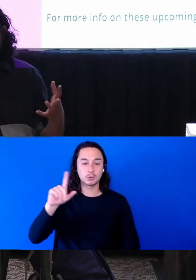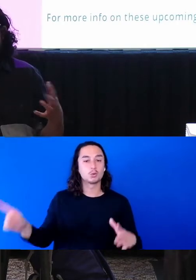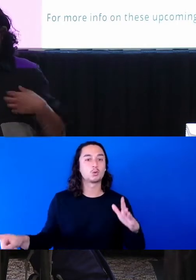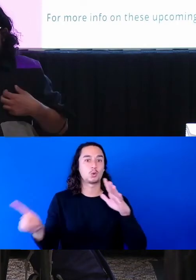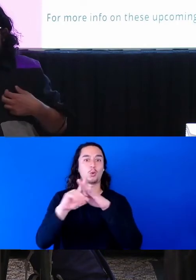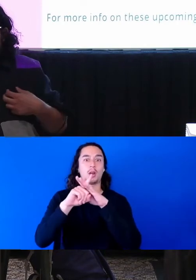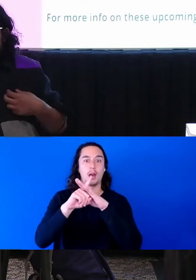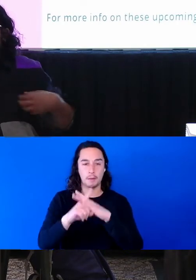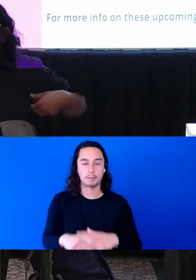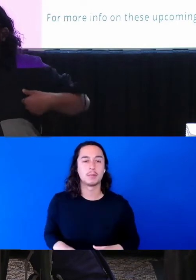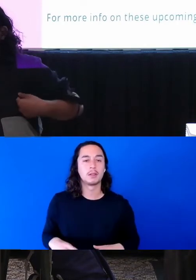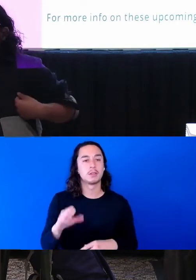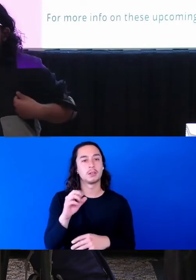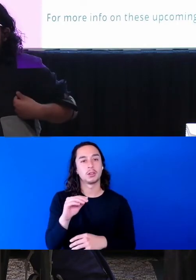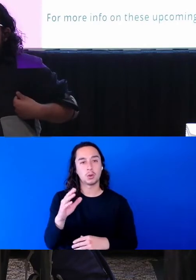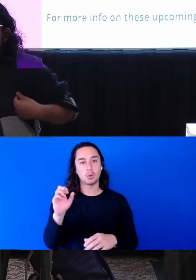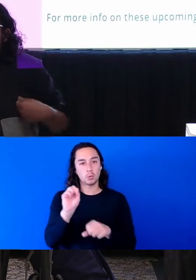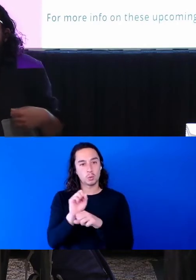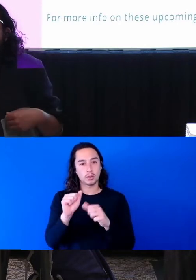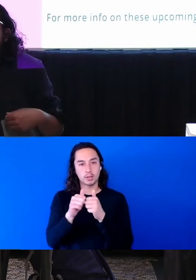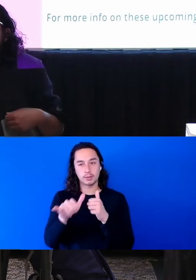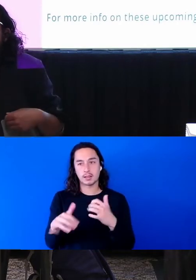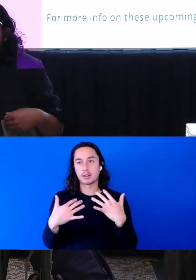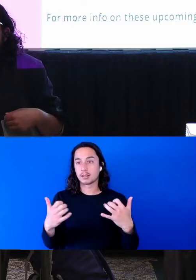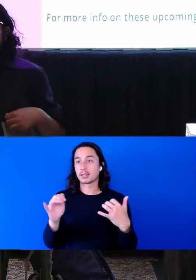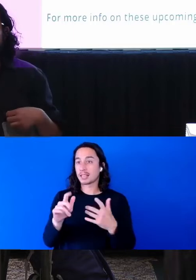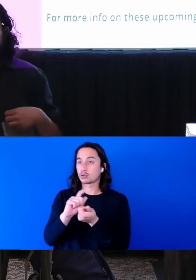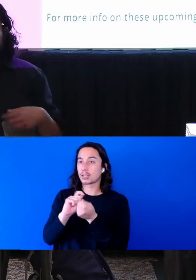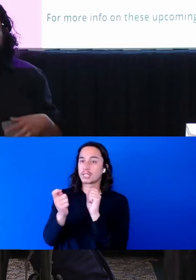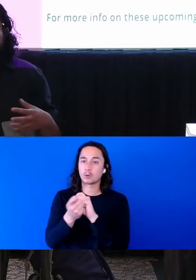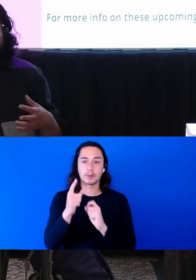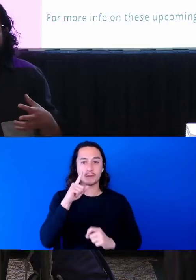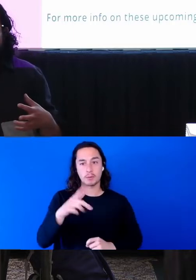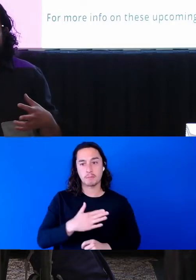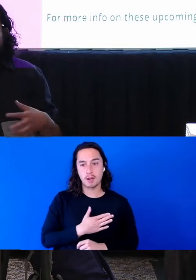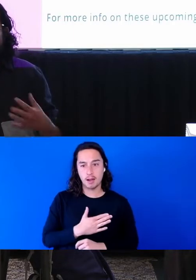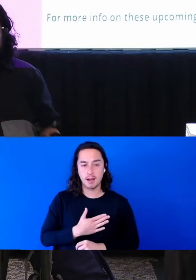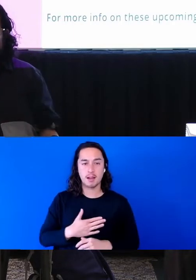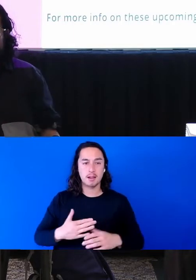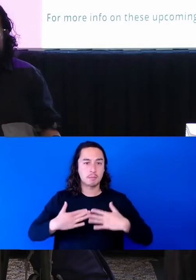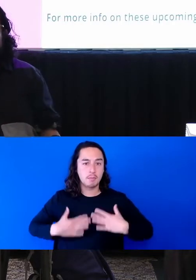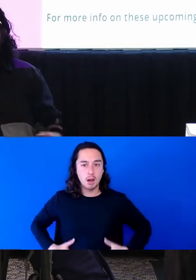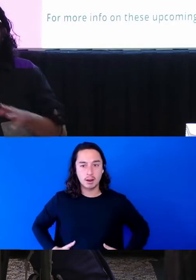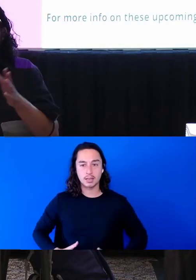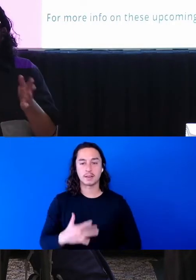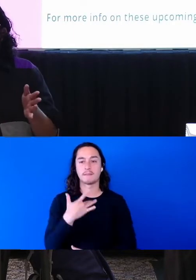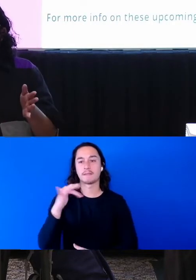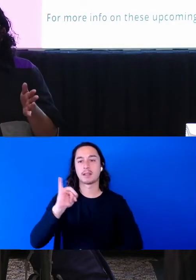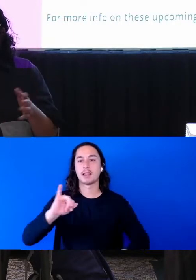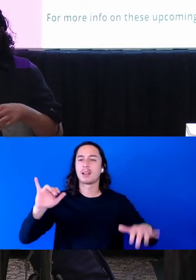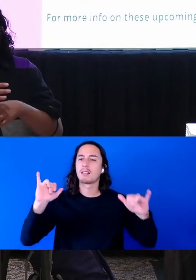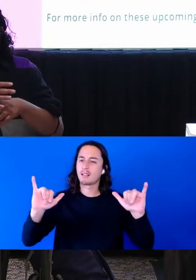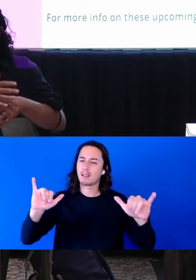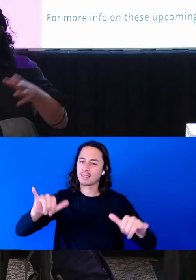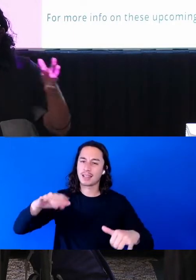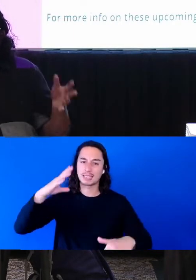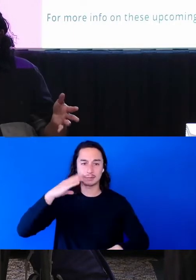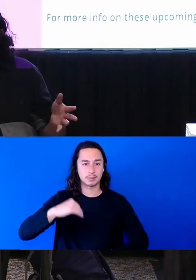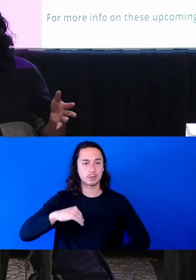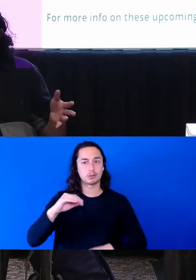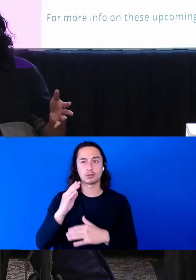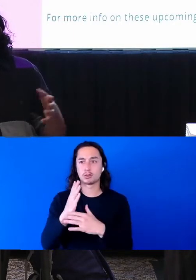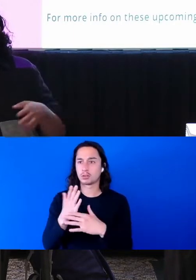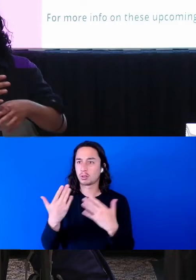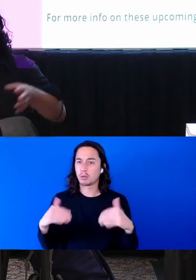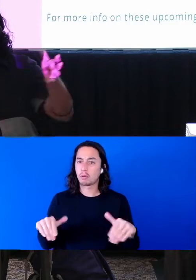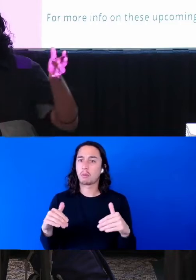to work with that audience, I mean, that's just transformative for my body to be like, oh, that experience is shared and divergent. Like in a room